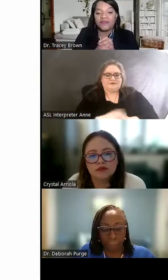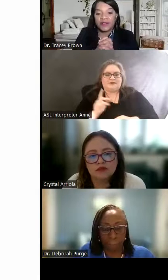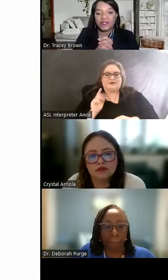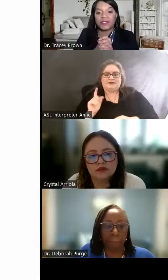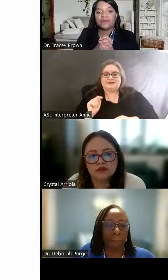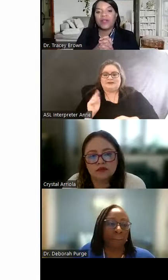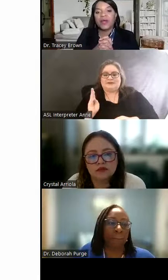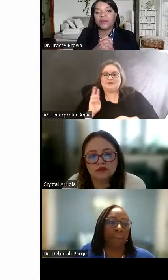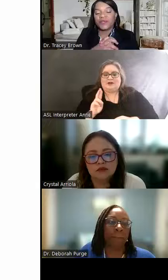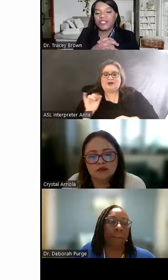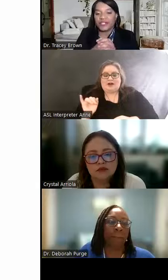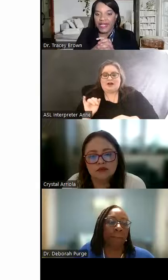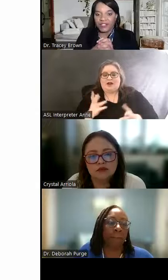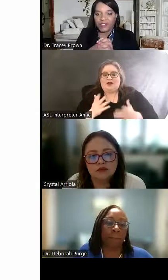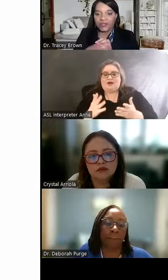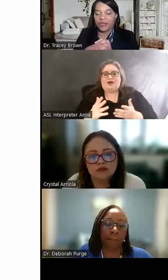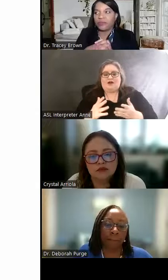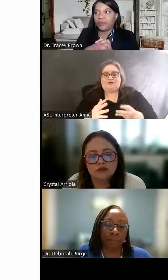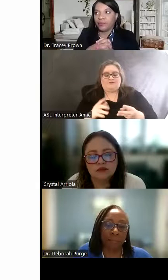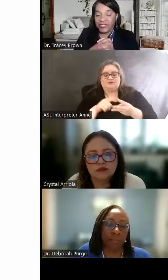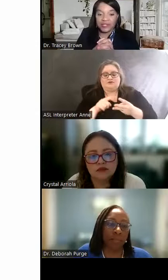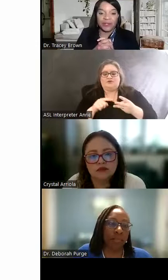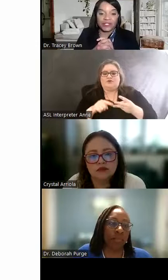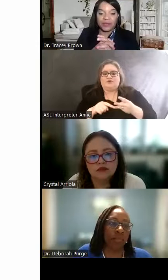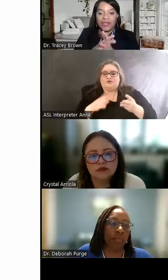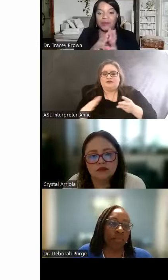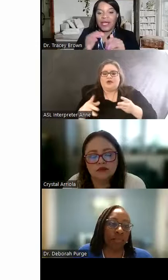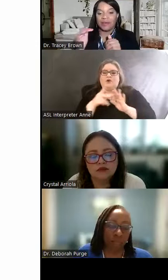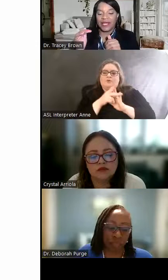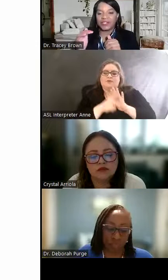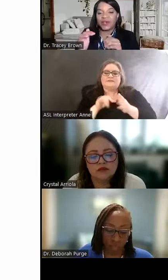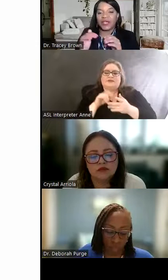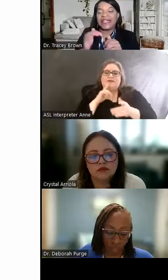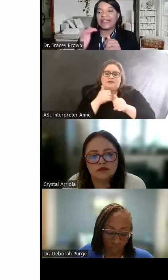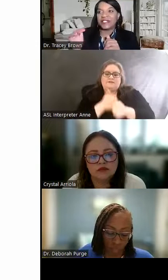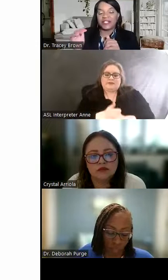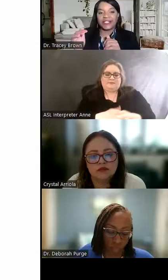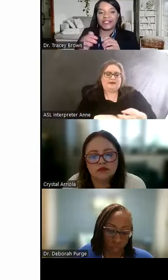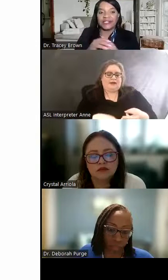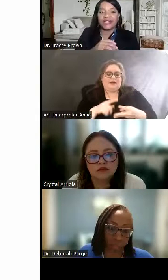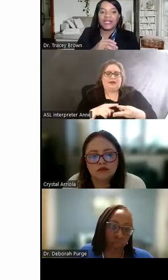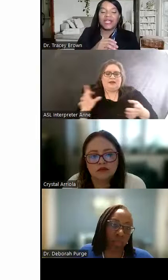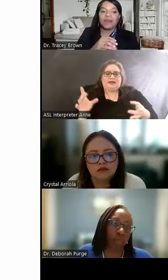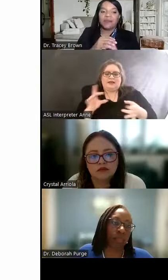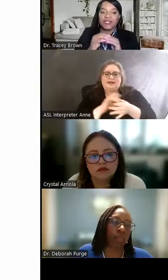TBRI offers 3 strategies or 3 principles that we abide by. So connecting